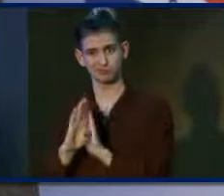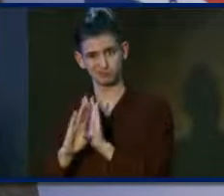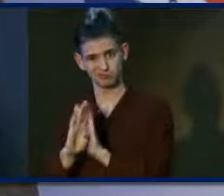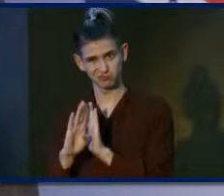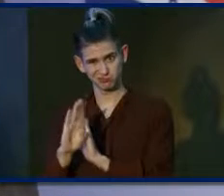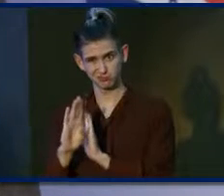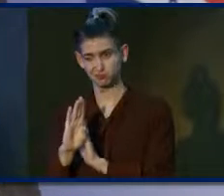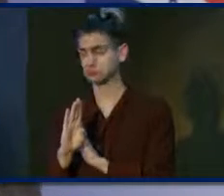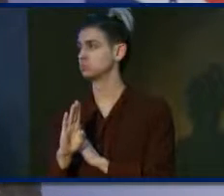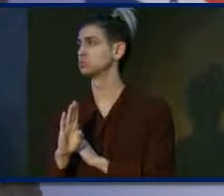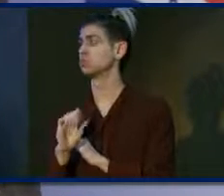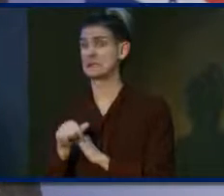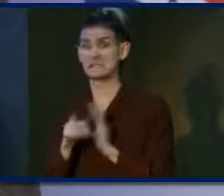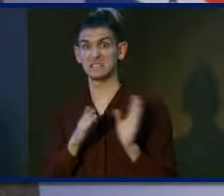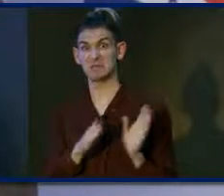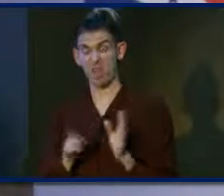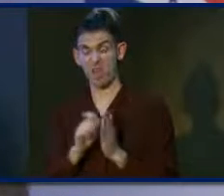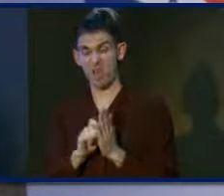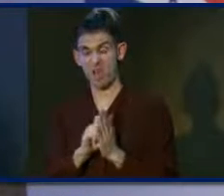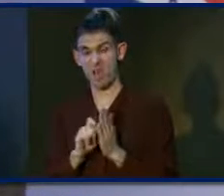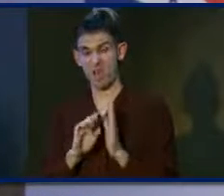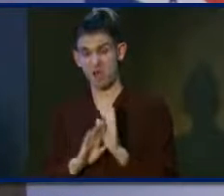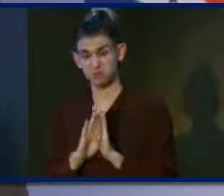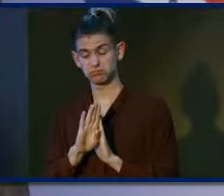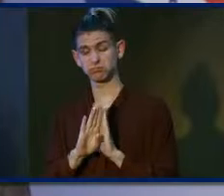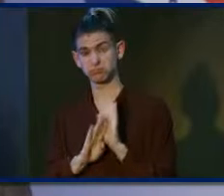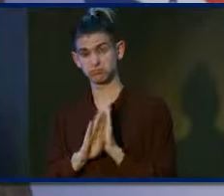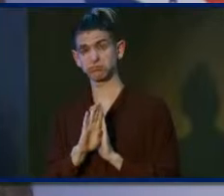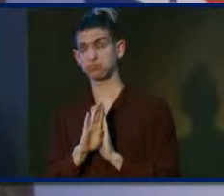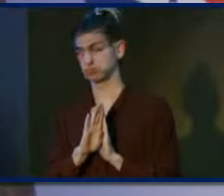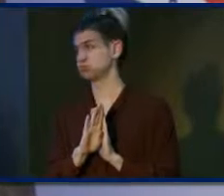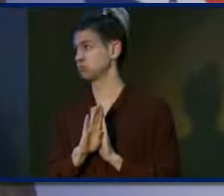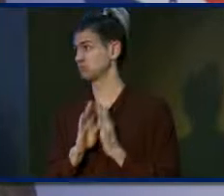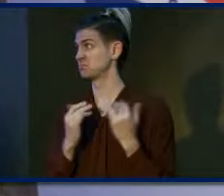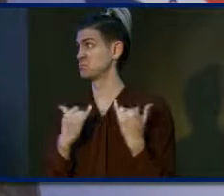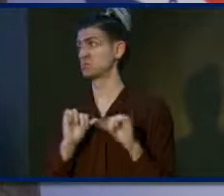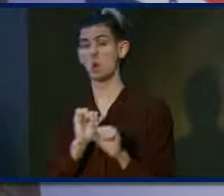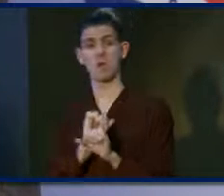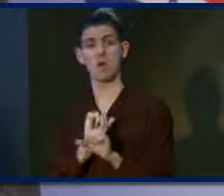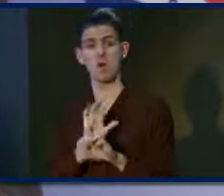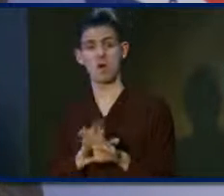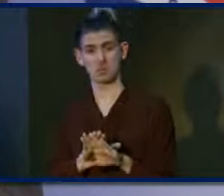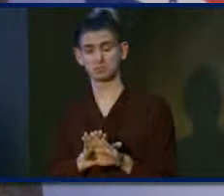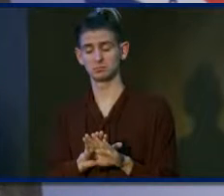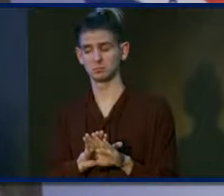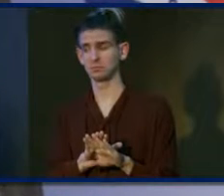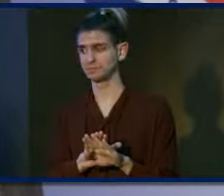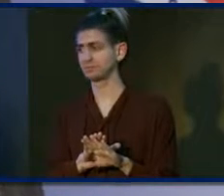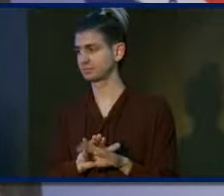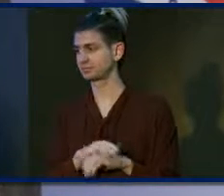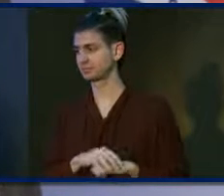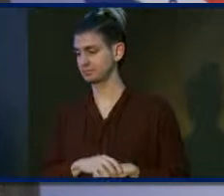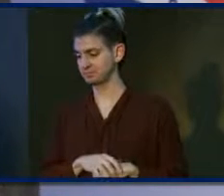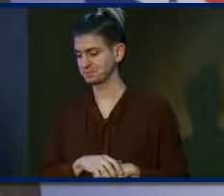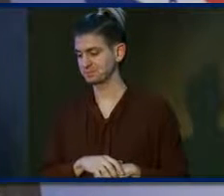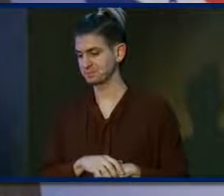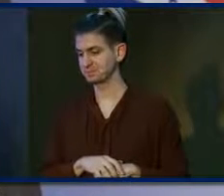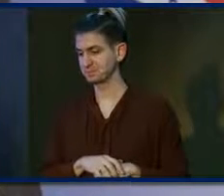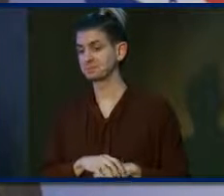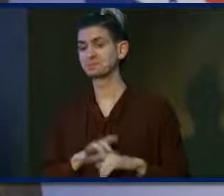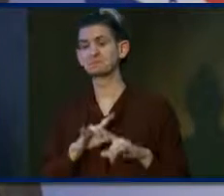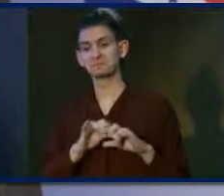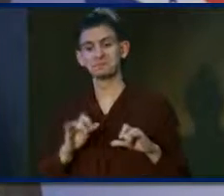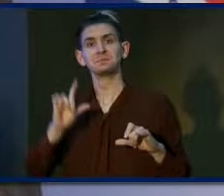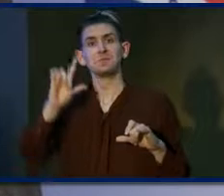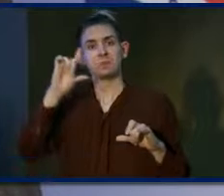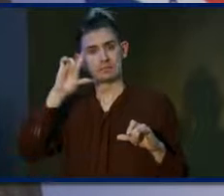in getting to build this plan that we are working on as we get ready to leave, we think it was important to